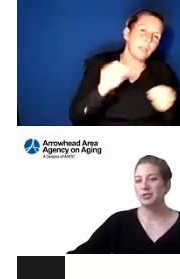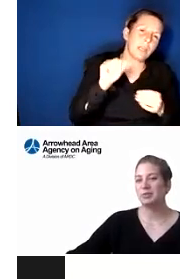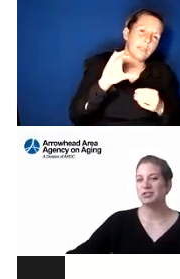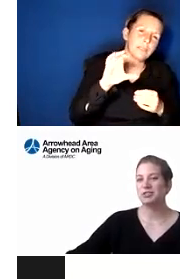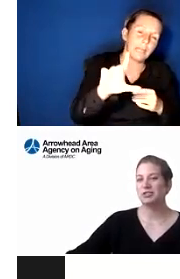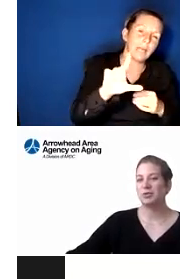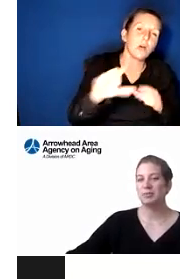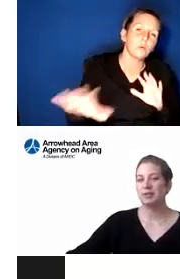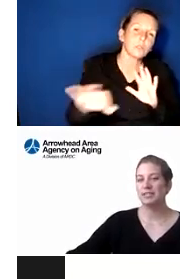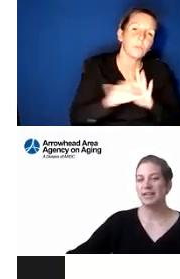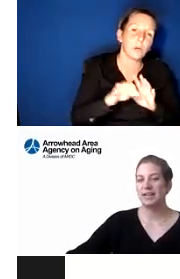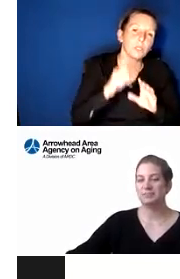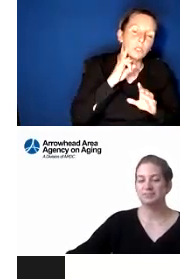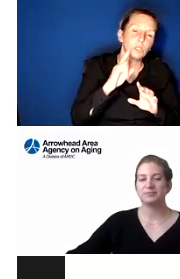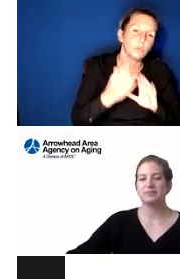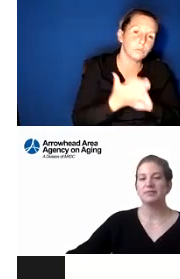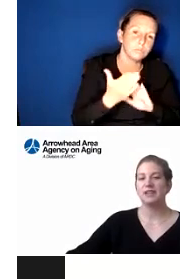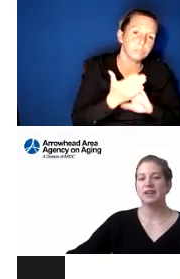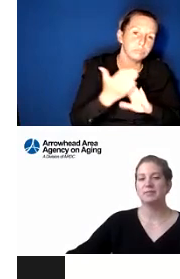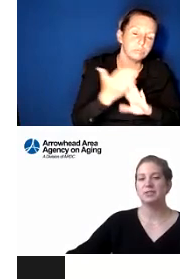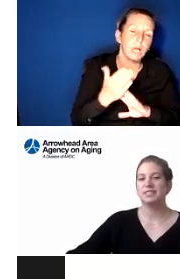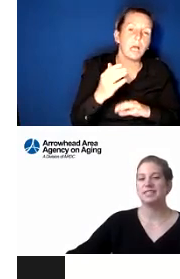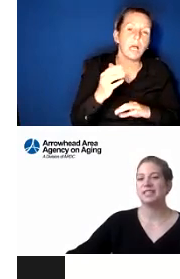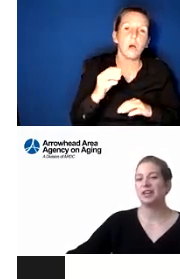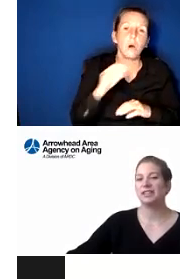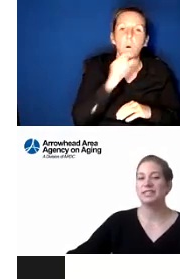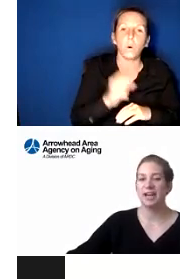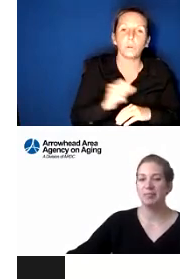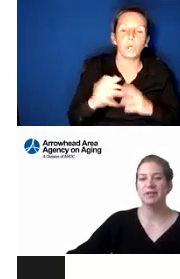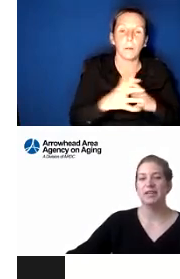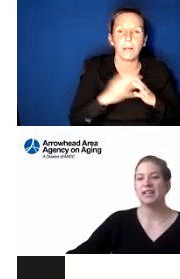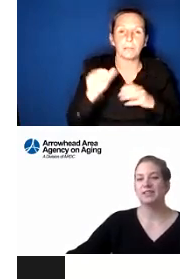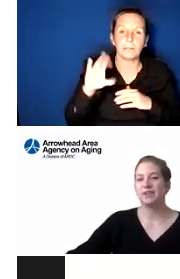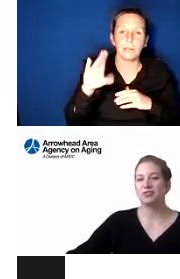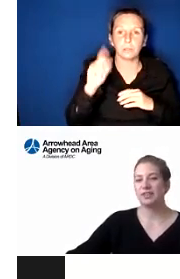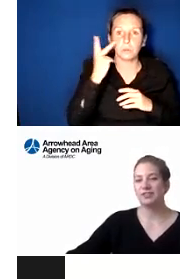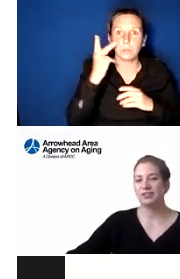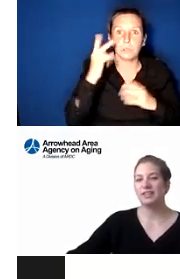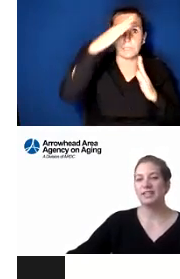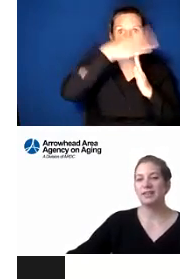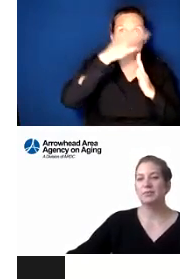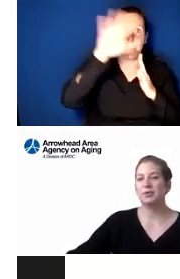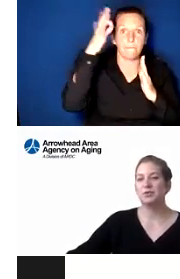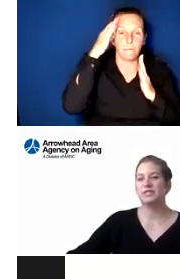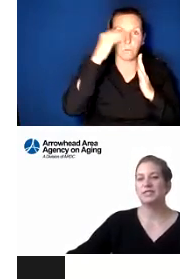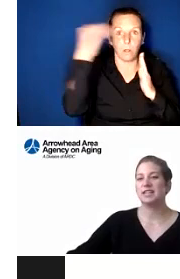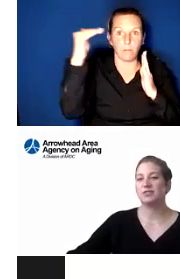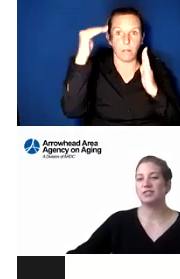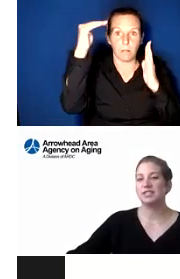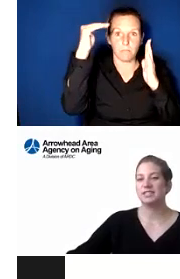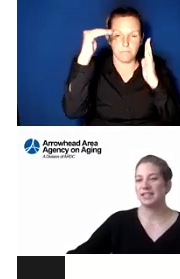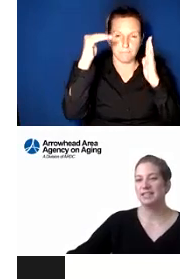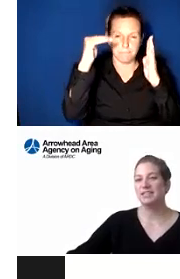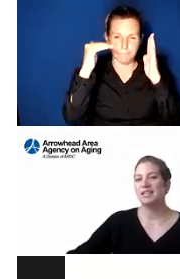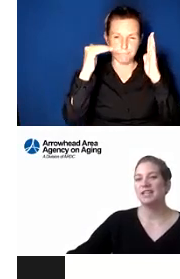to administer the Older Americans Act. So you can see that they're at the top at the federal level, and then it moves down